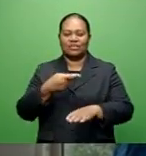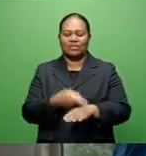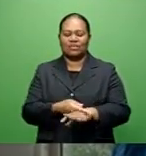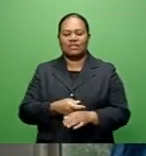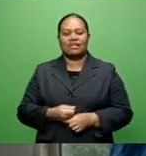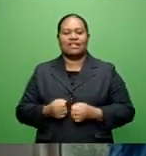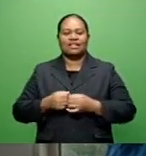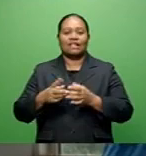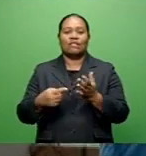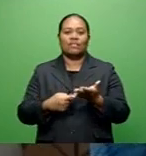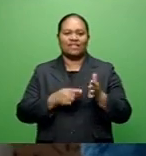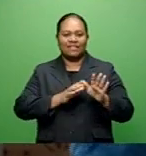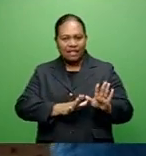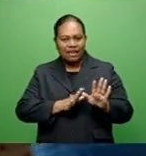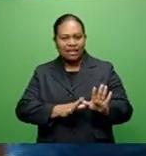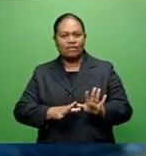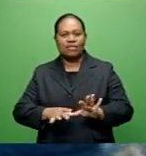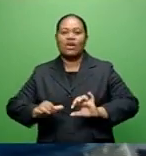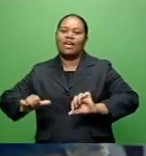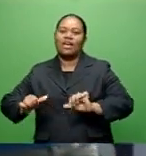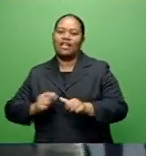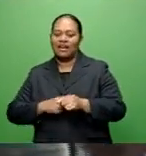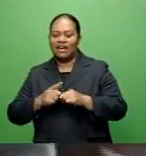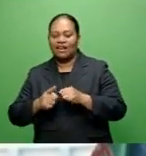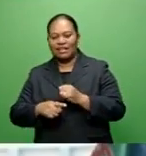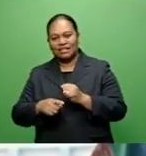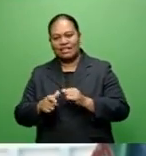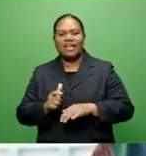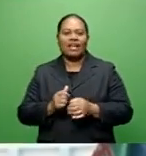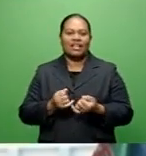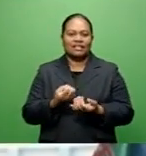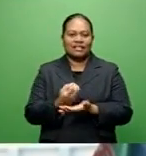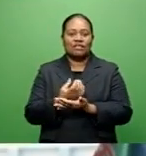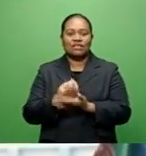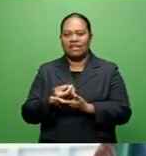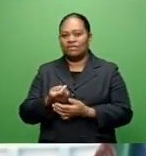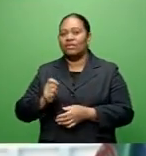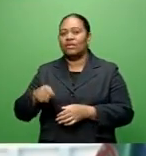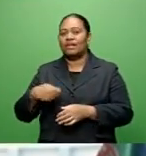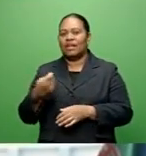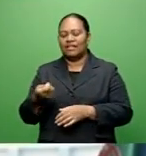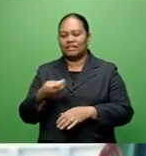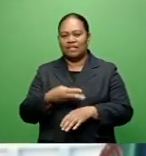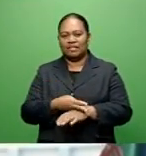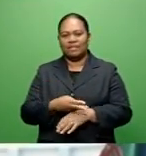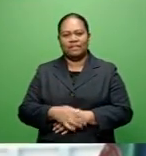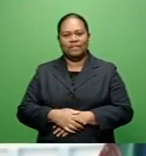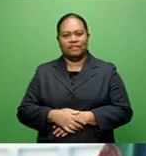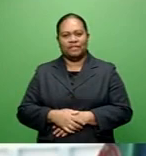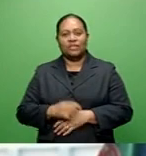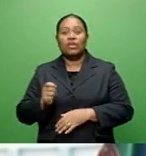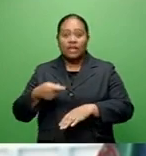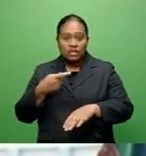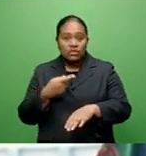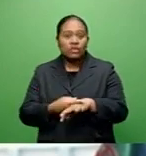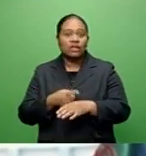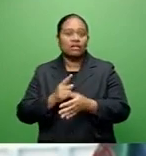start from Tailevu and end in Savu-Savu next month. The first rugby clinic will be next week on the